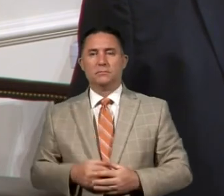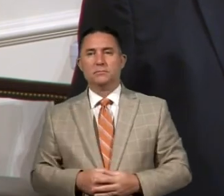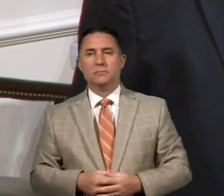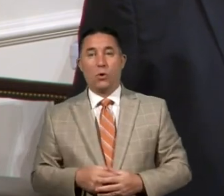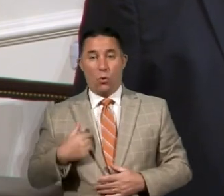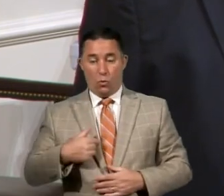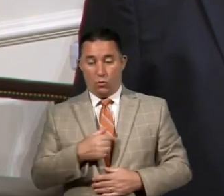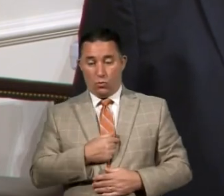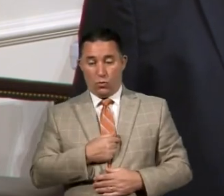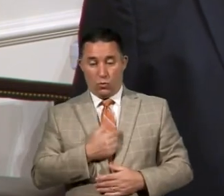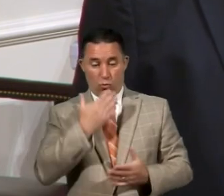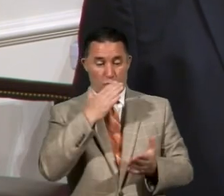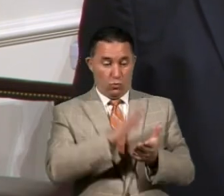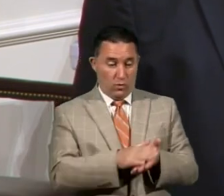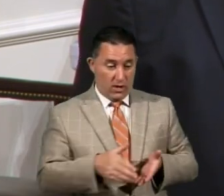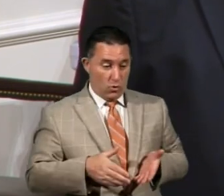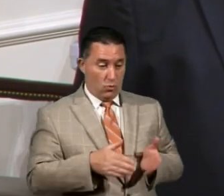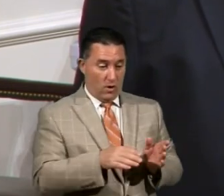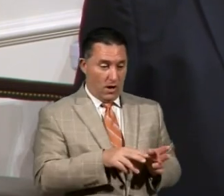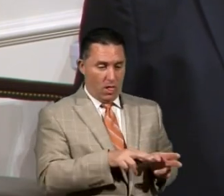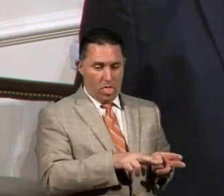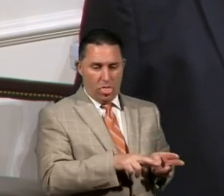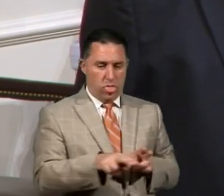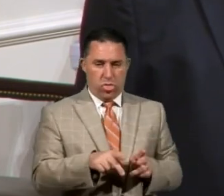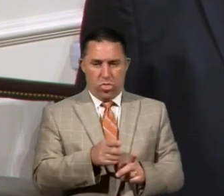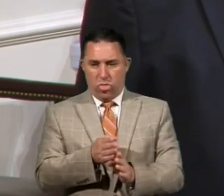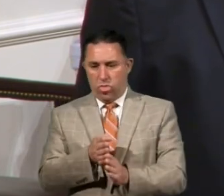Amen. If we will turn from our wicked way.